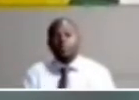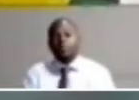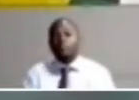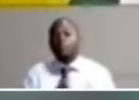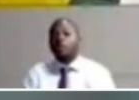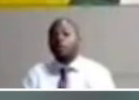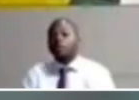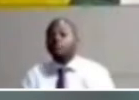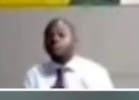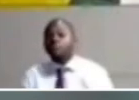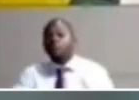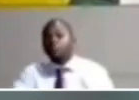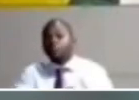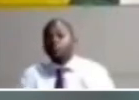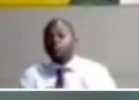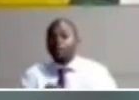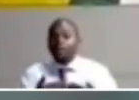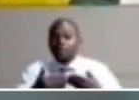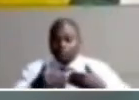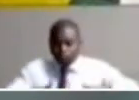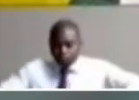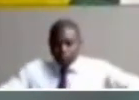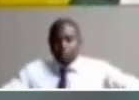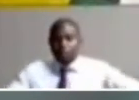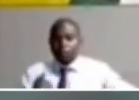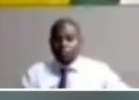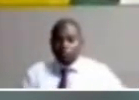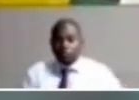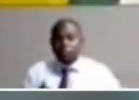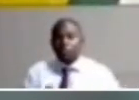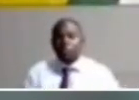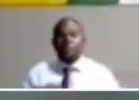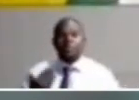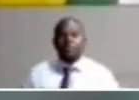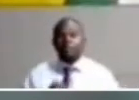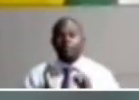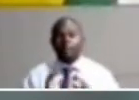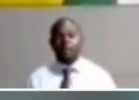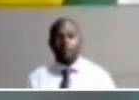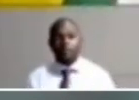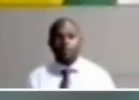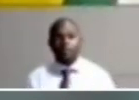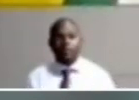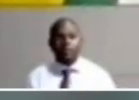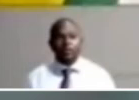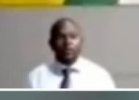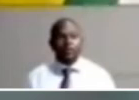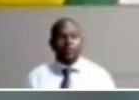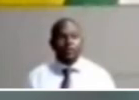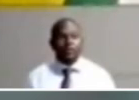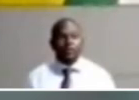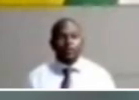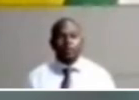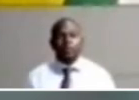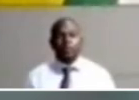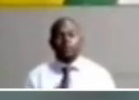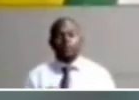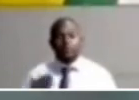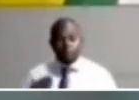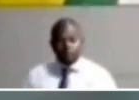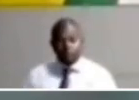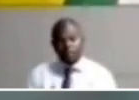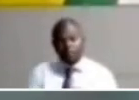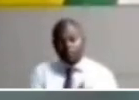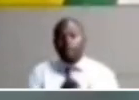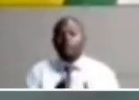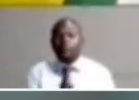people to this wholly avoidable epidemic just on account of indiscipline. What is the indiscipline? As I said